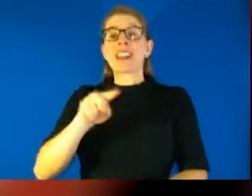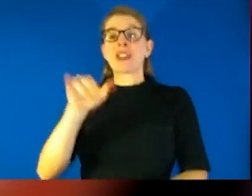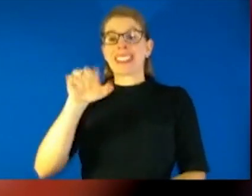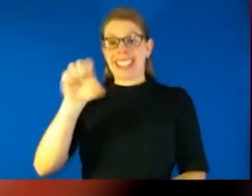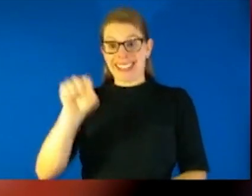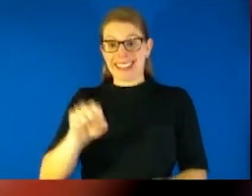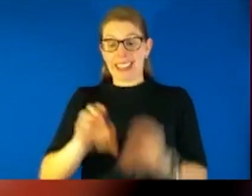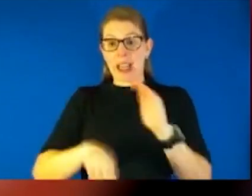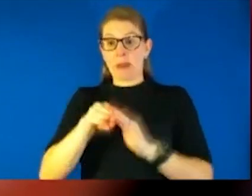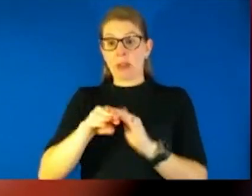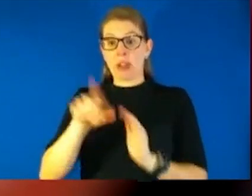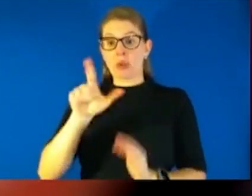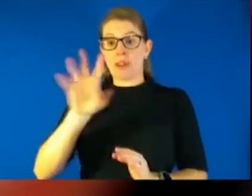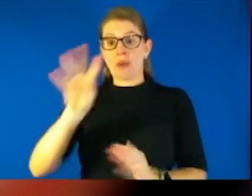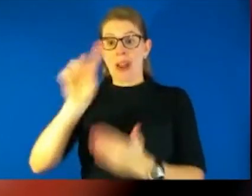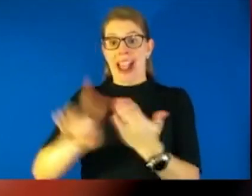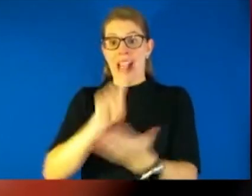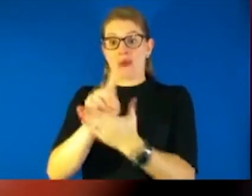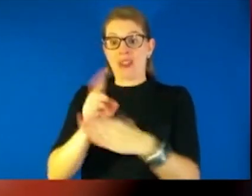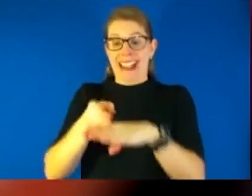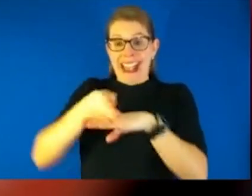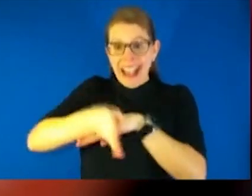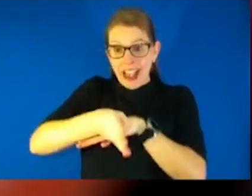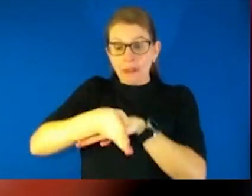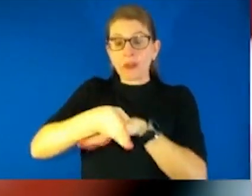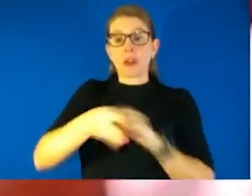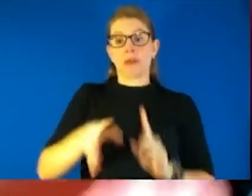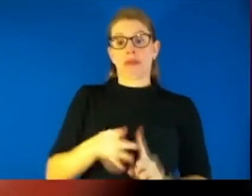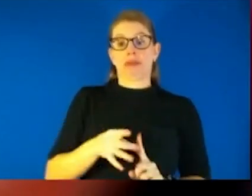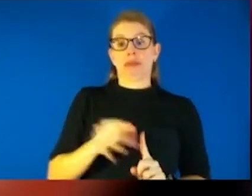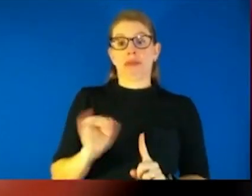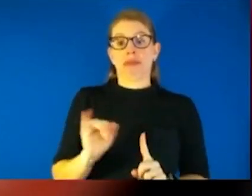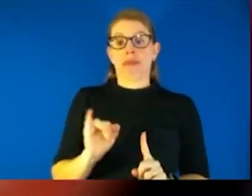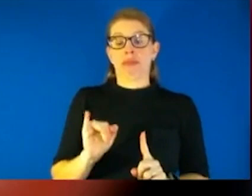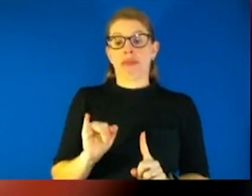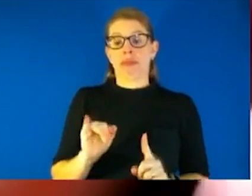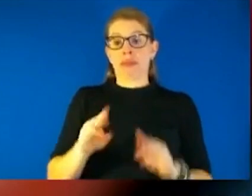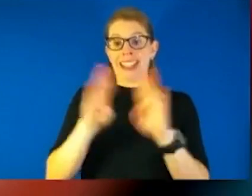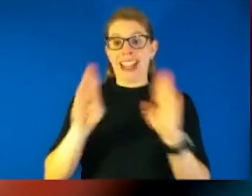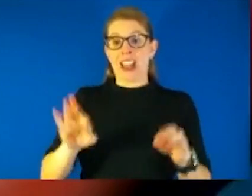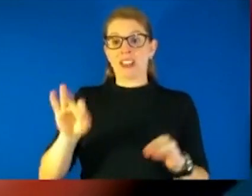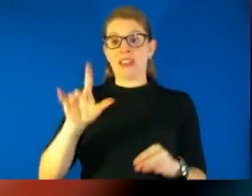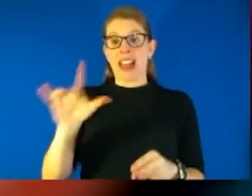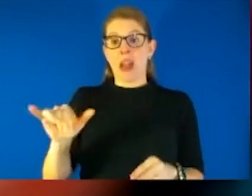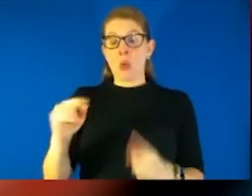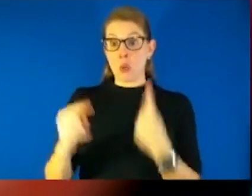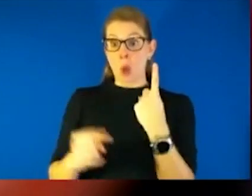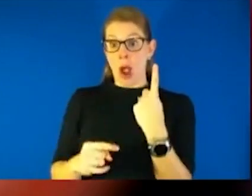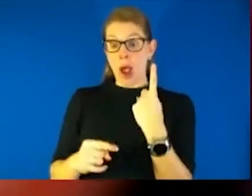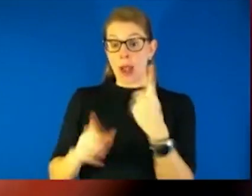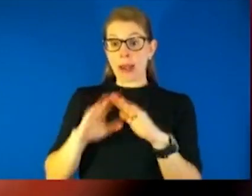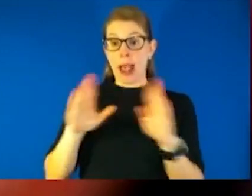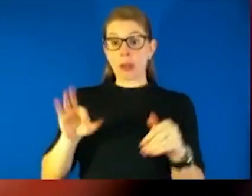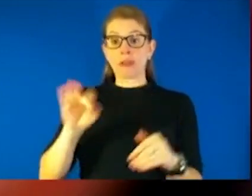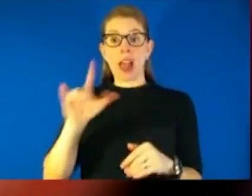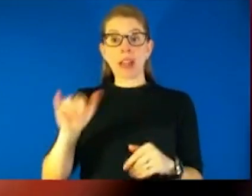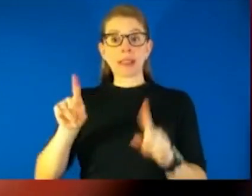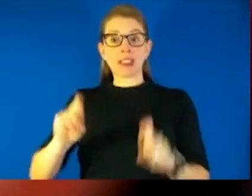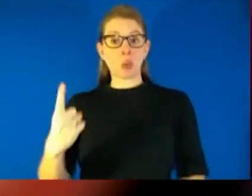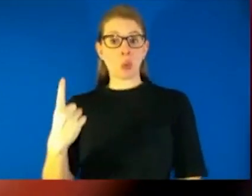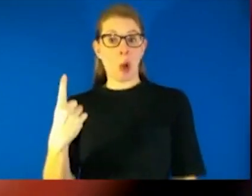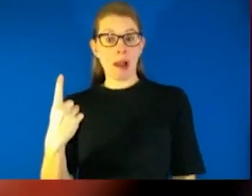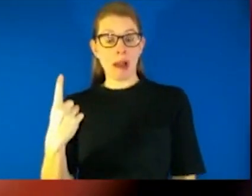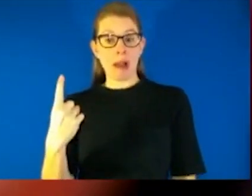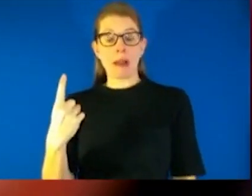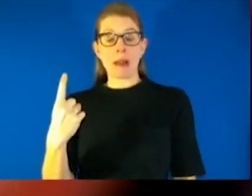to 24 hours after contamination, a housefly, an individual housefly, we tested individual houseflies, can